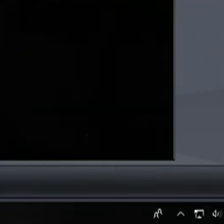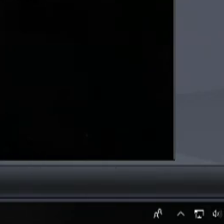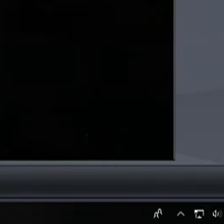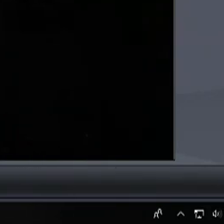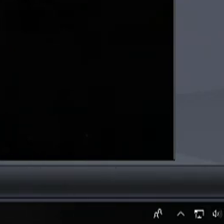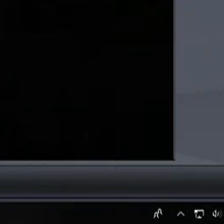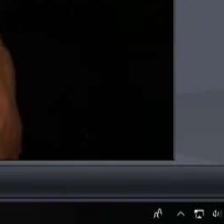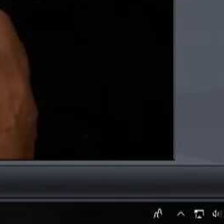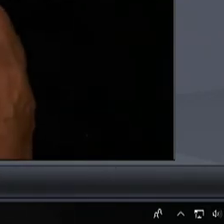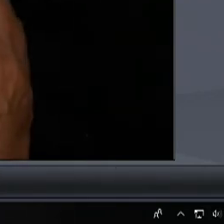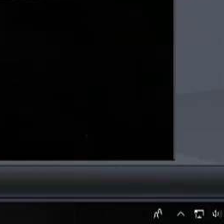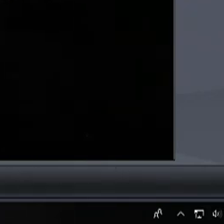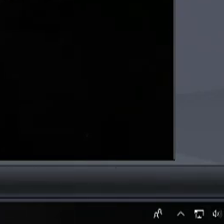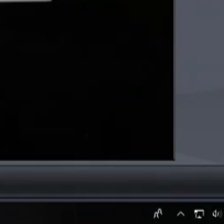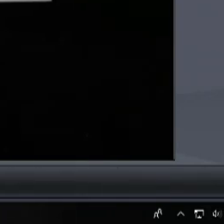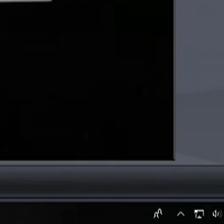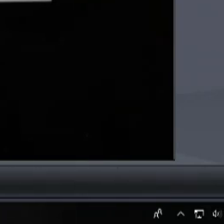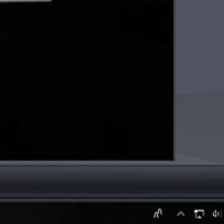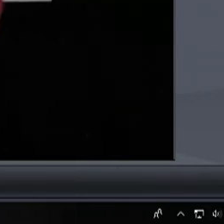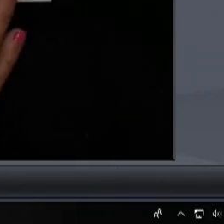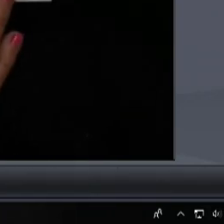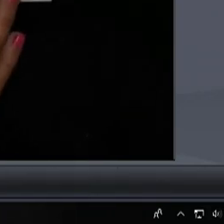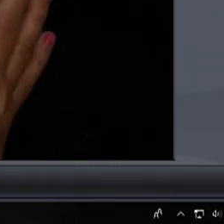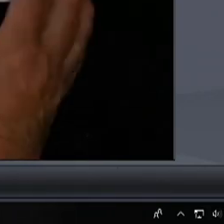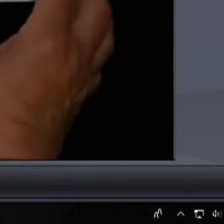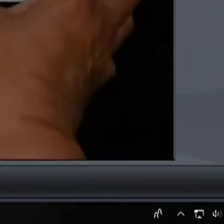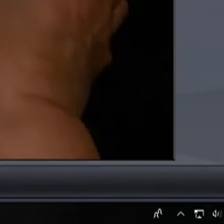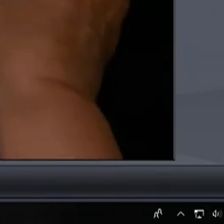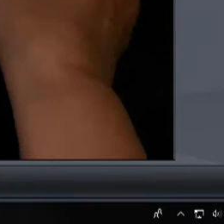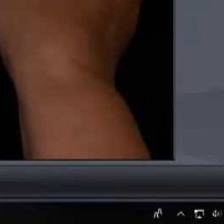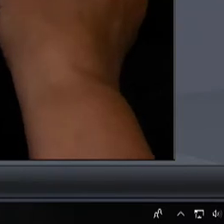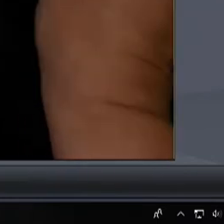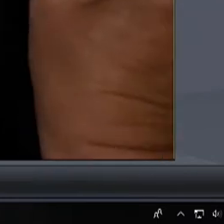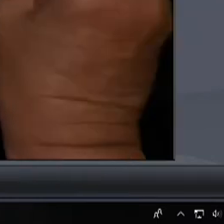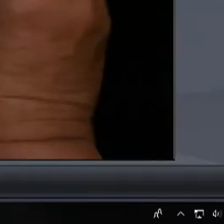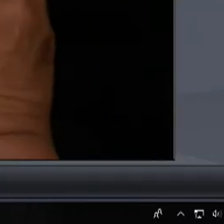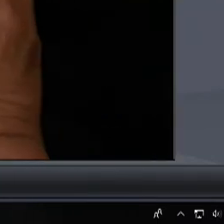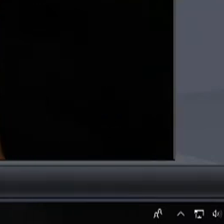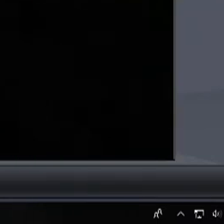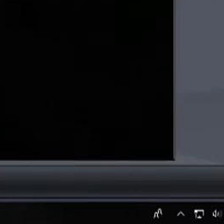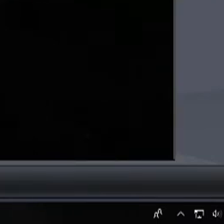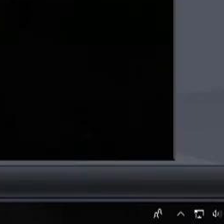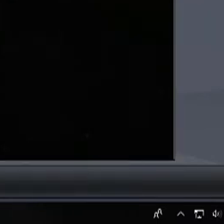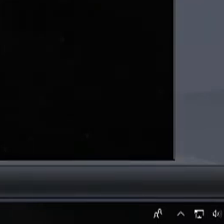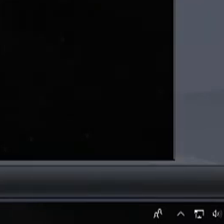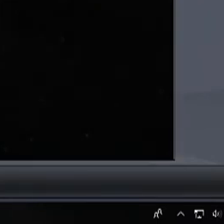this not work? Well, it can't jump over two letters. But